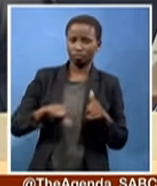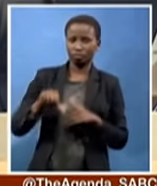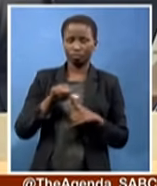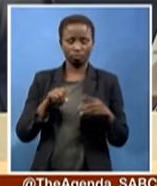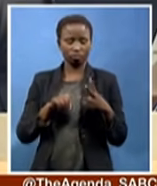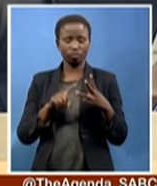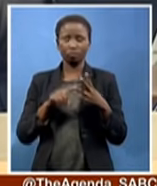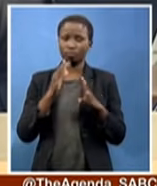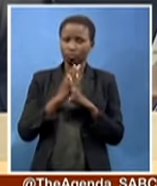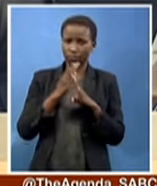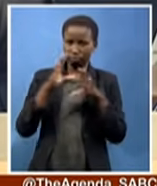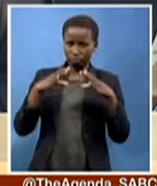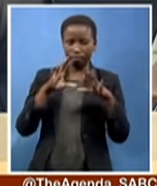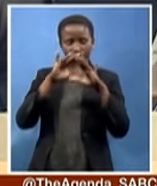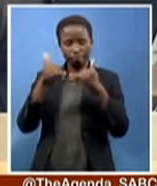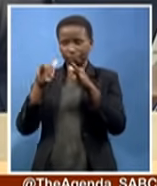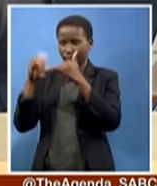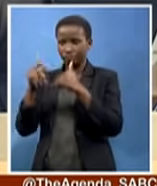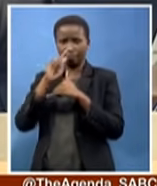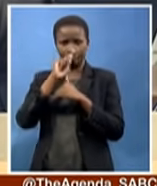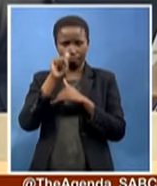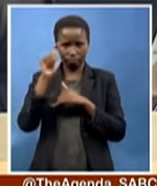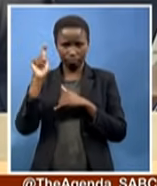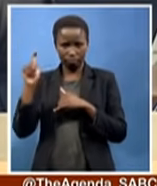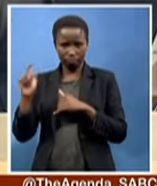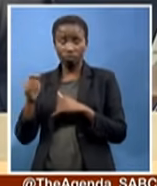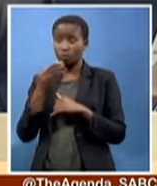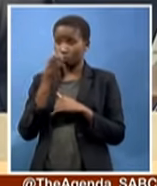have to confront corruption within their own ranks.